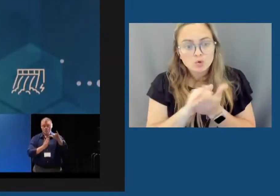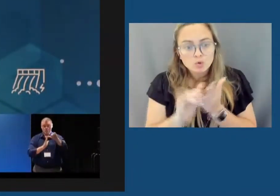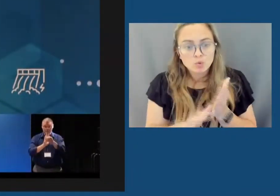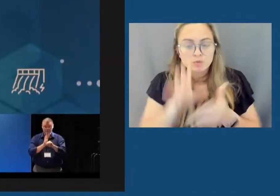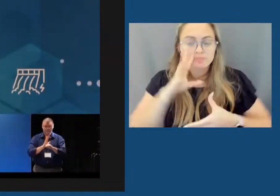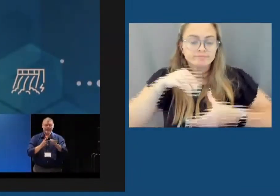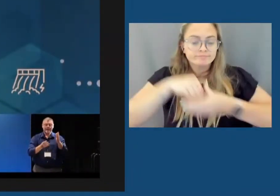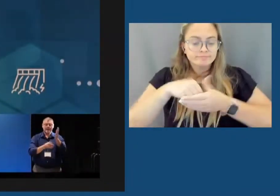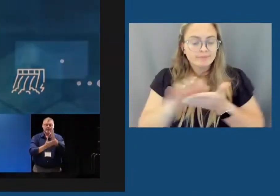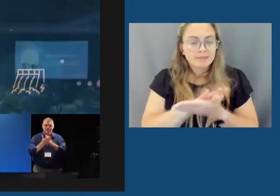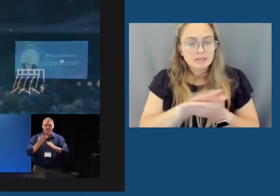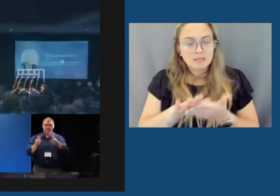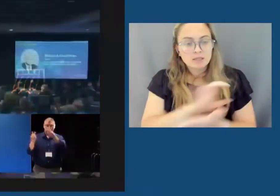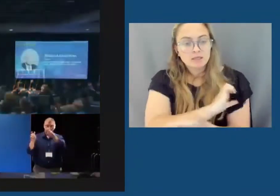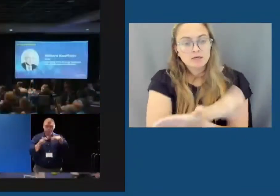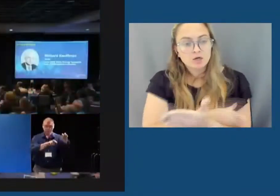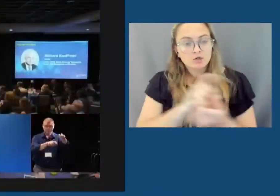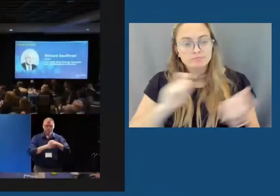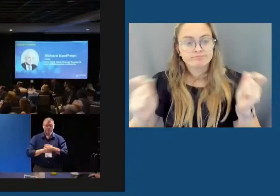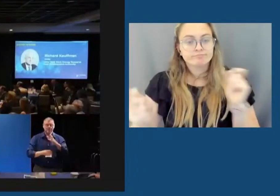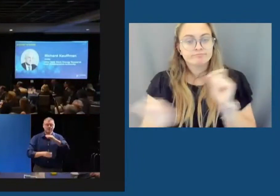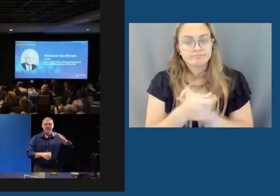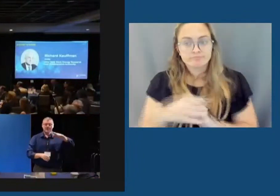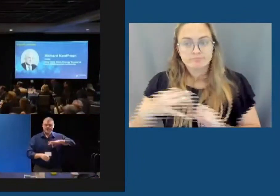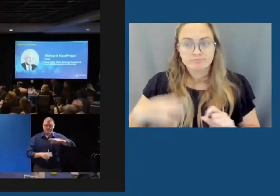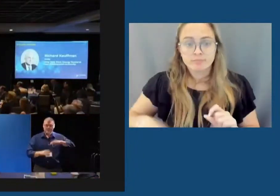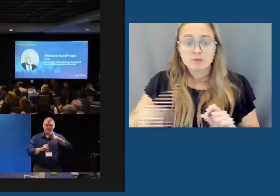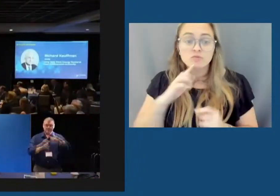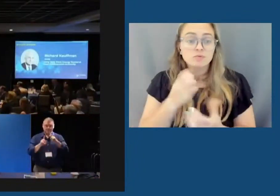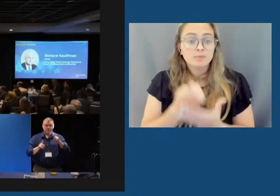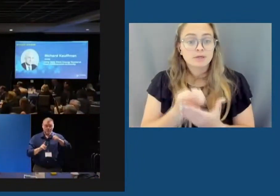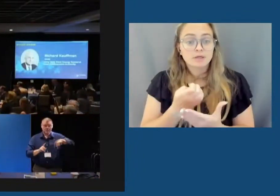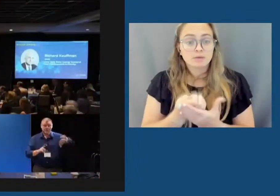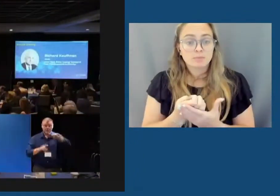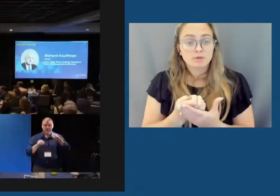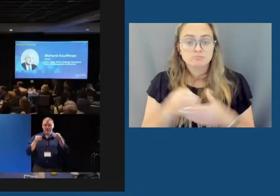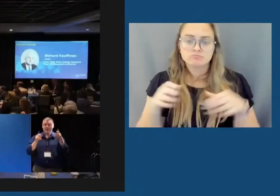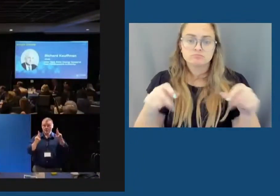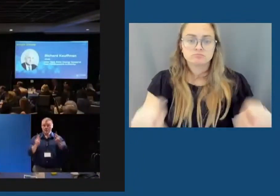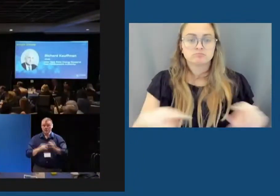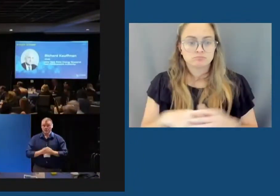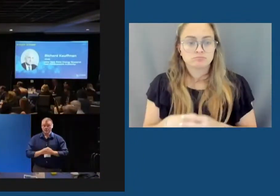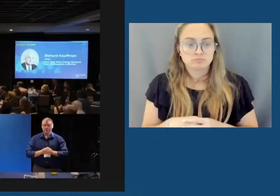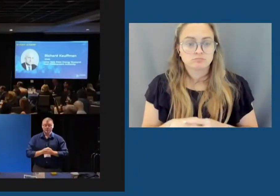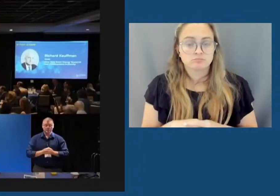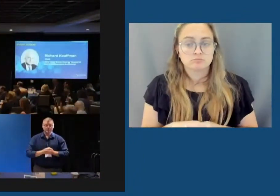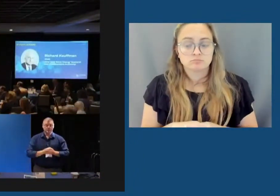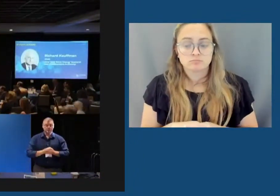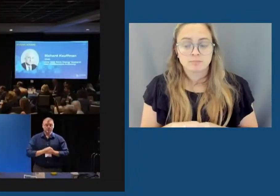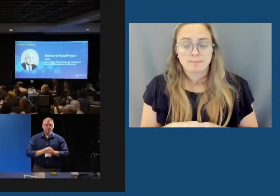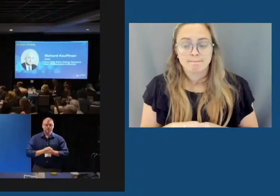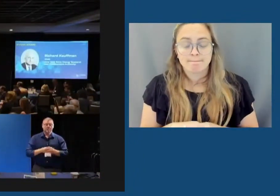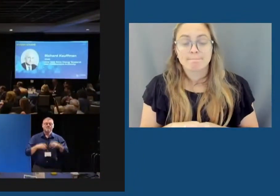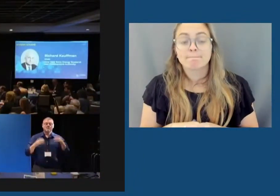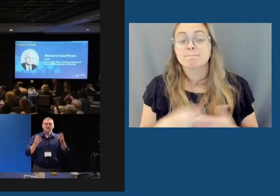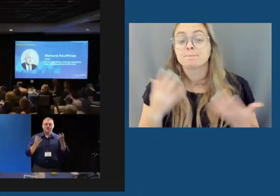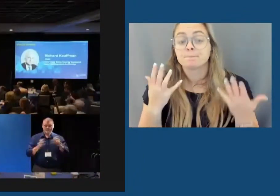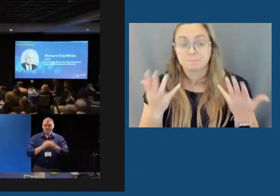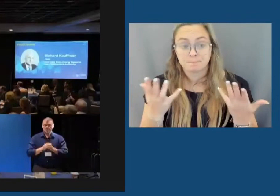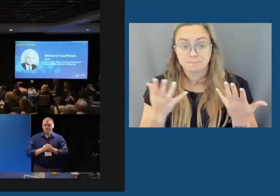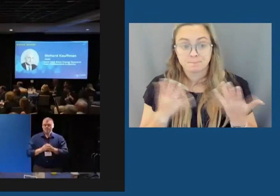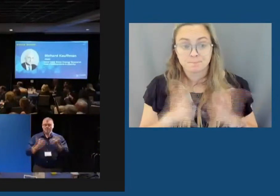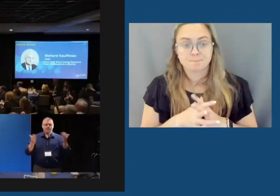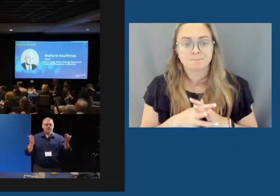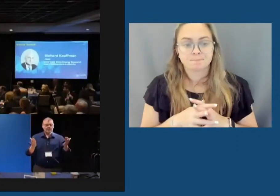clean energy transition and benefit from the economic opportunities it represents. So here